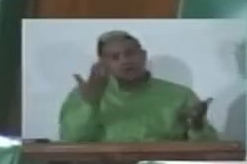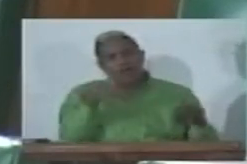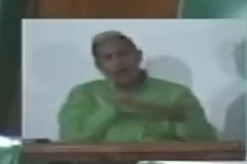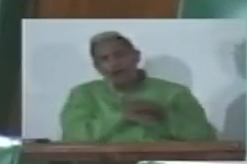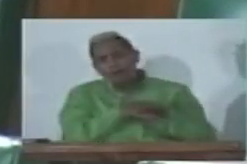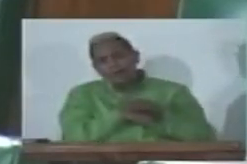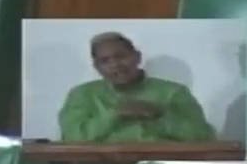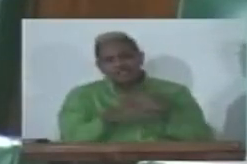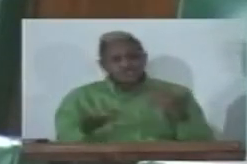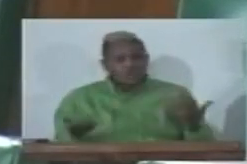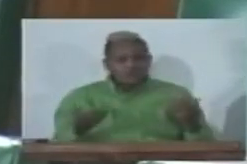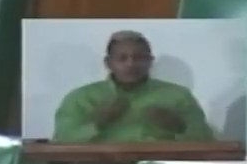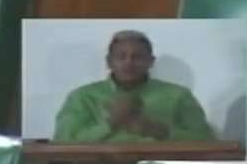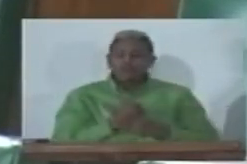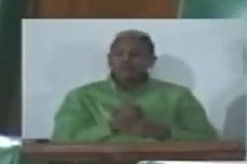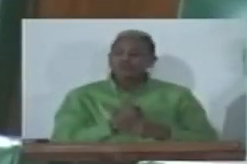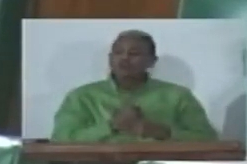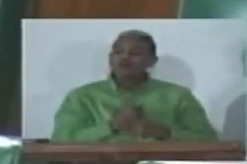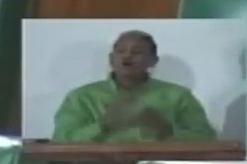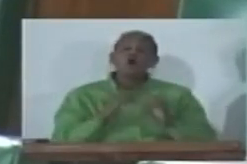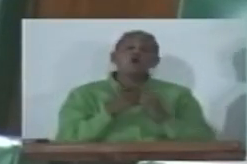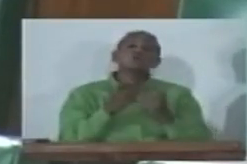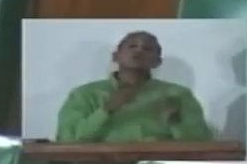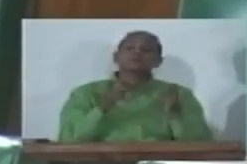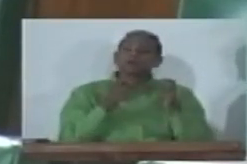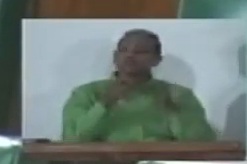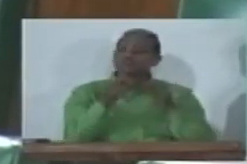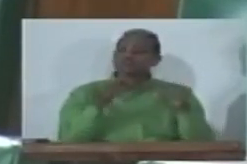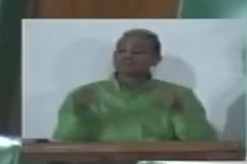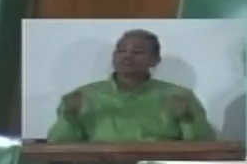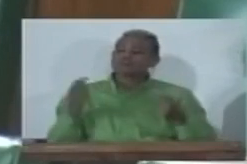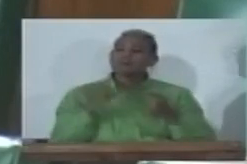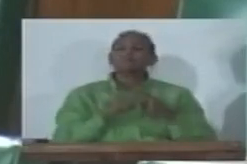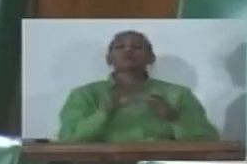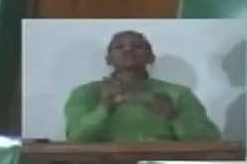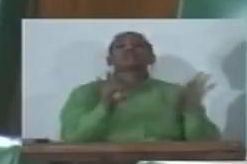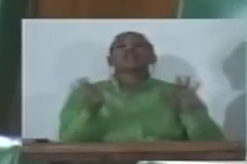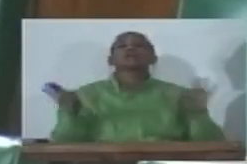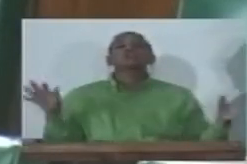how you treat with recruitment and selection,